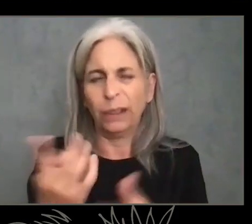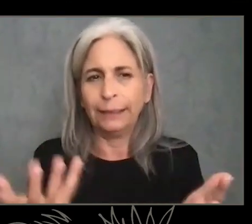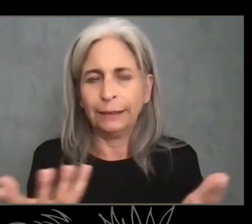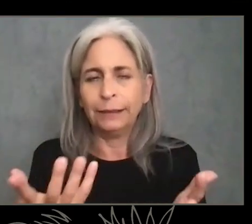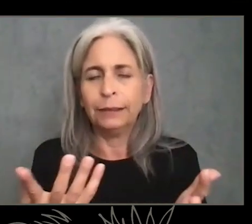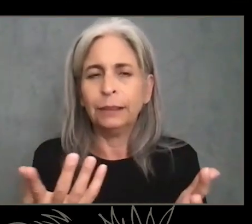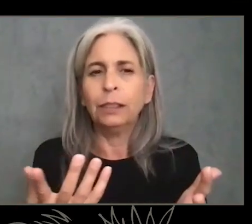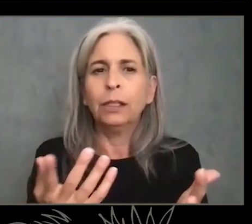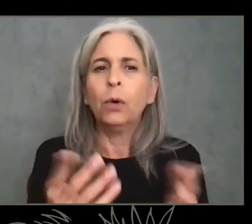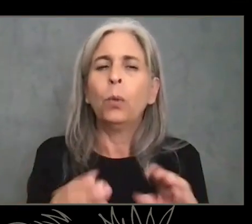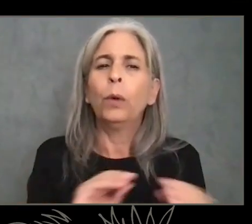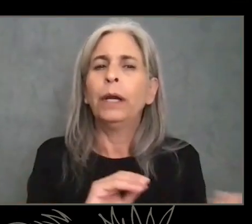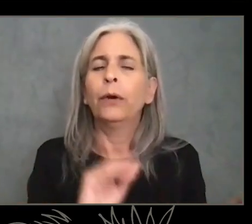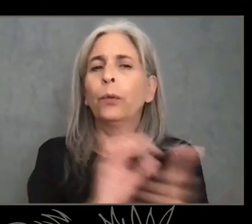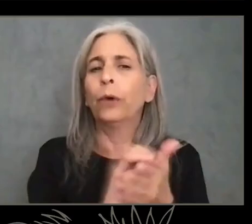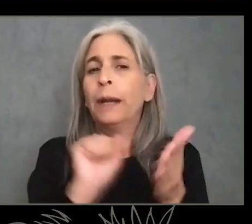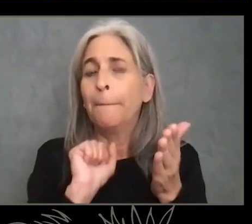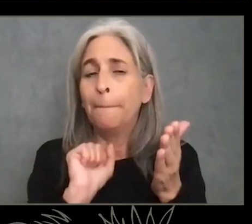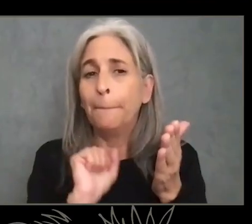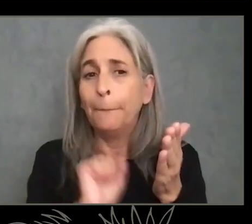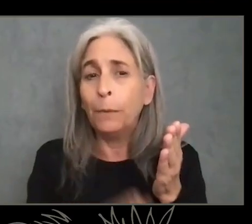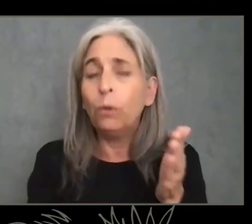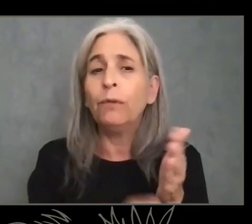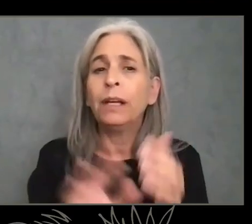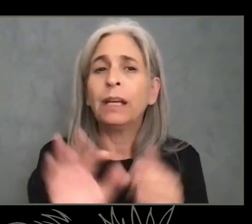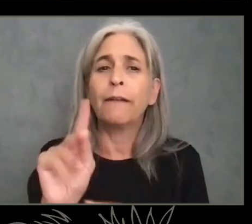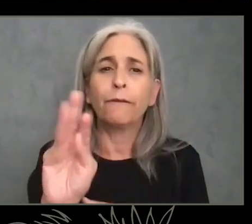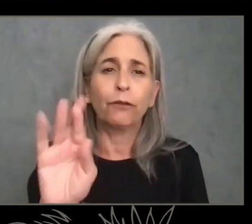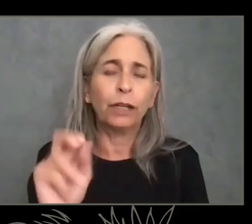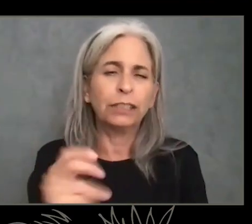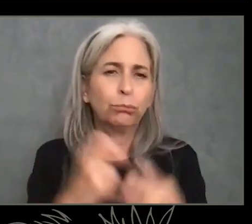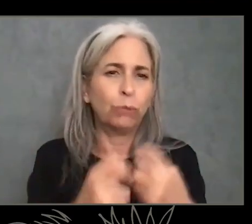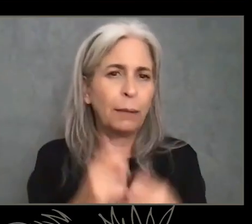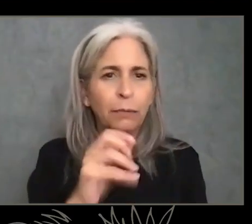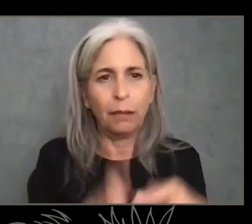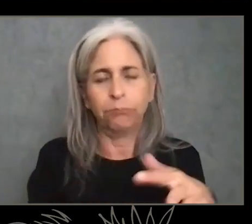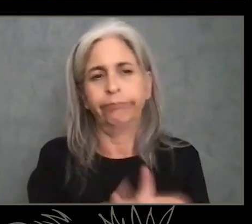also removing friction on how we already using these things.